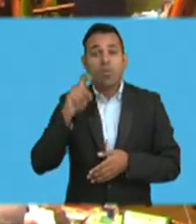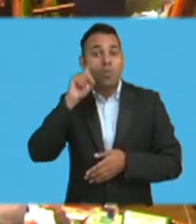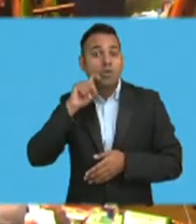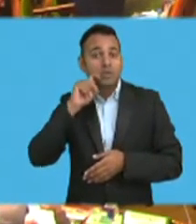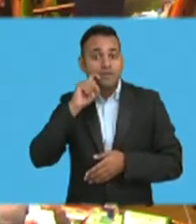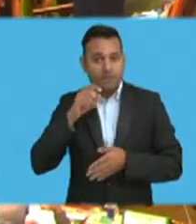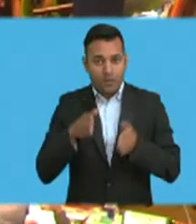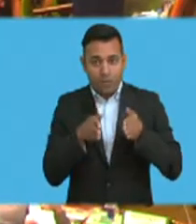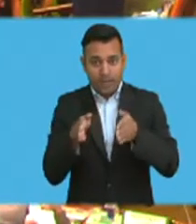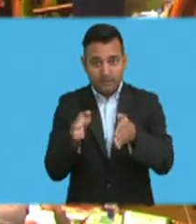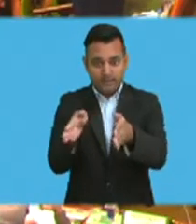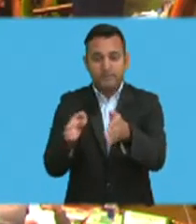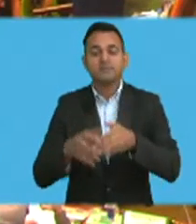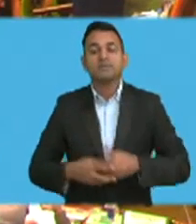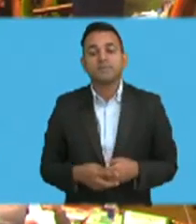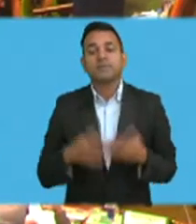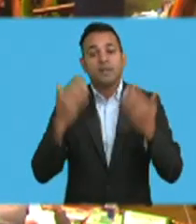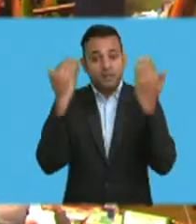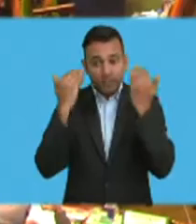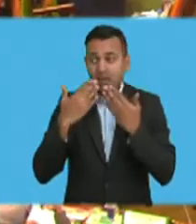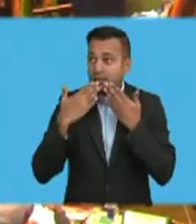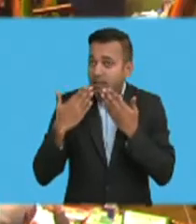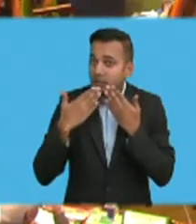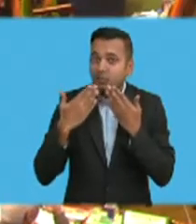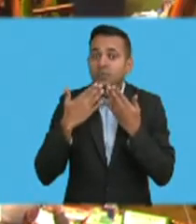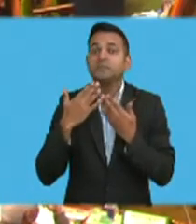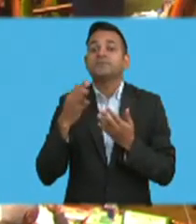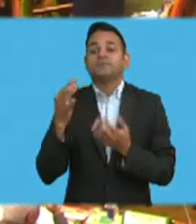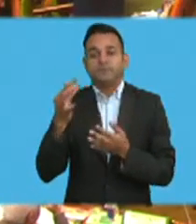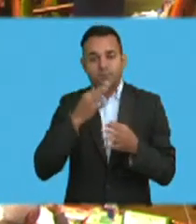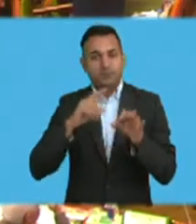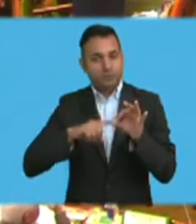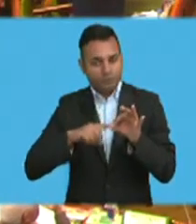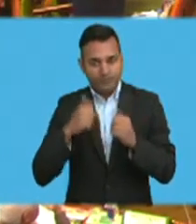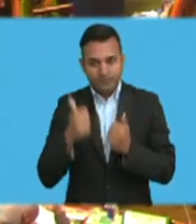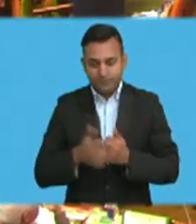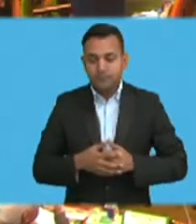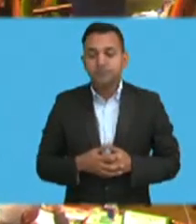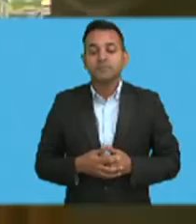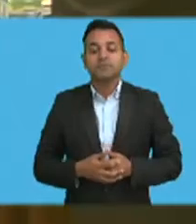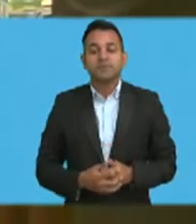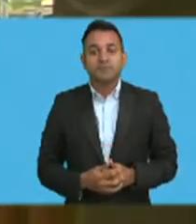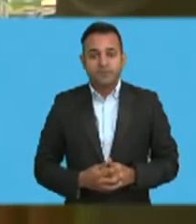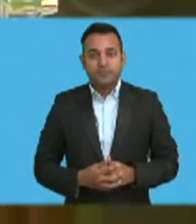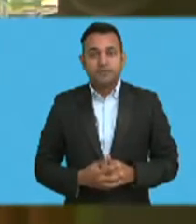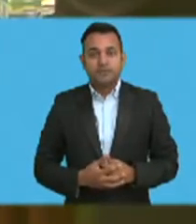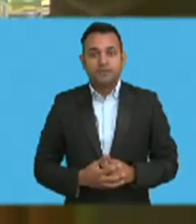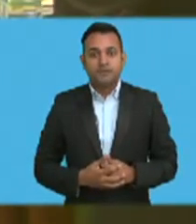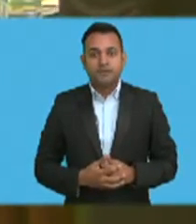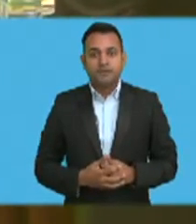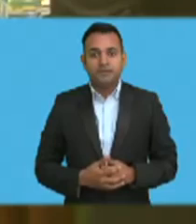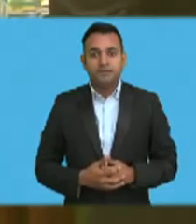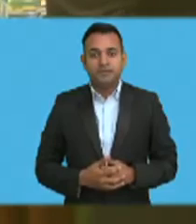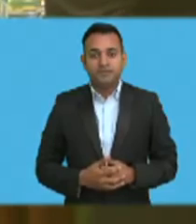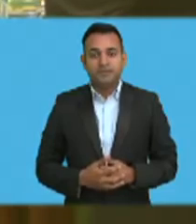Madam Speaker, I wish to thank Honourable Member for asking that question. Madam Speaker,